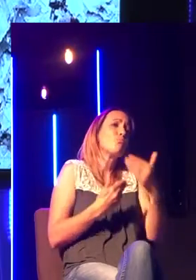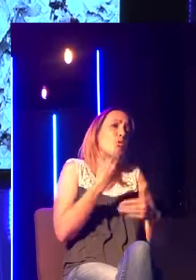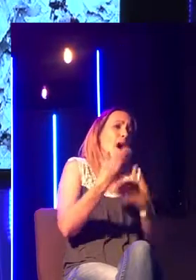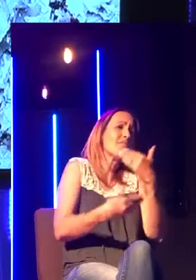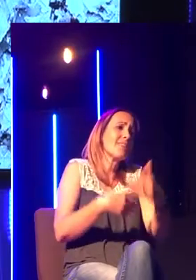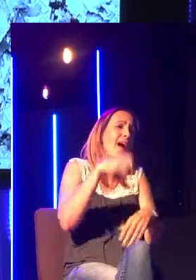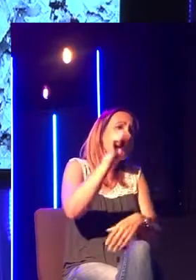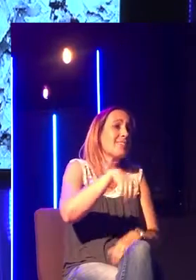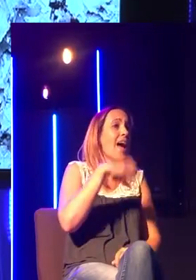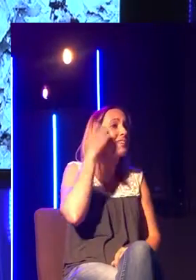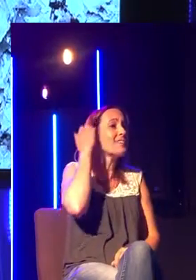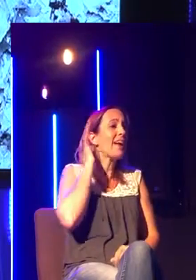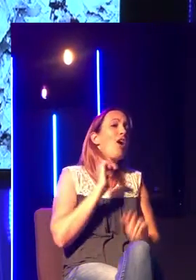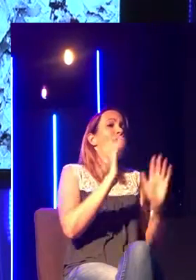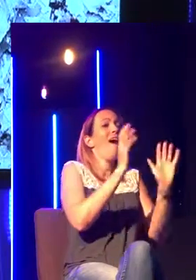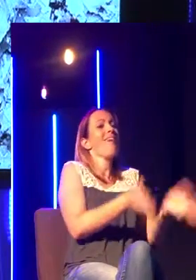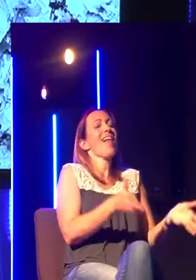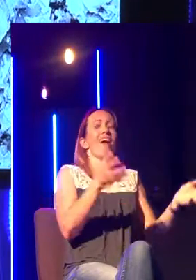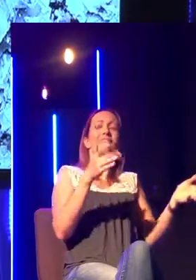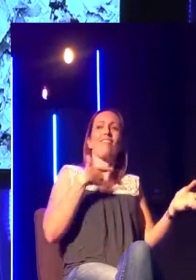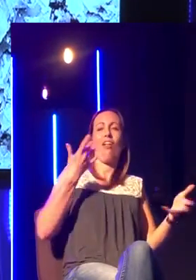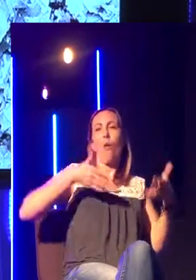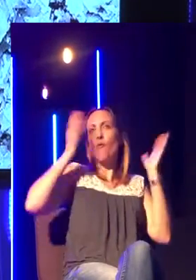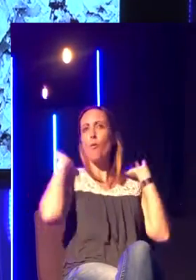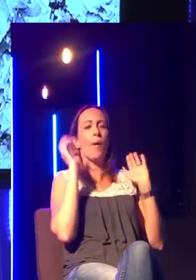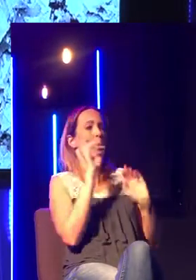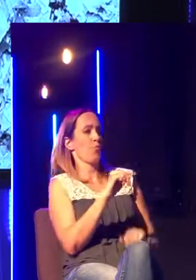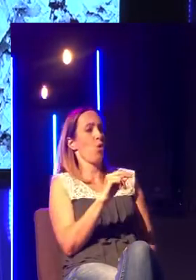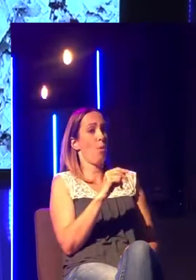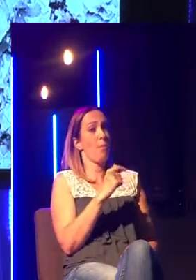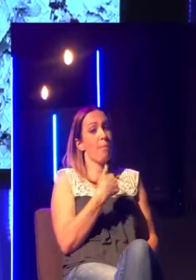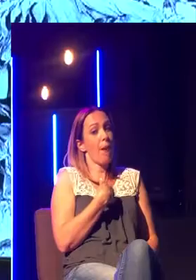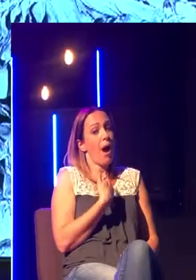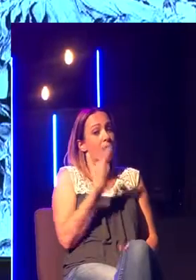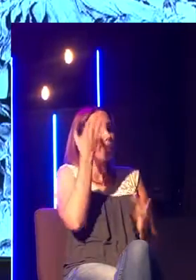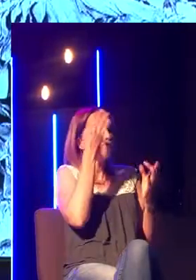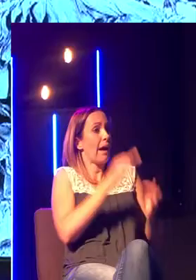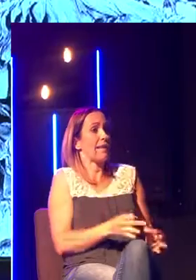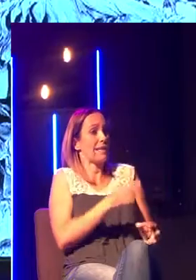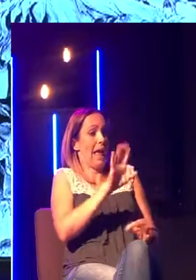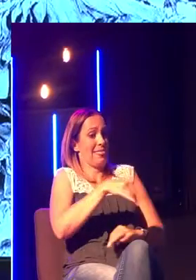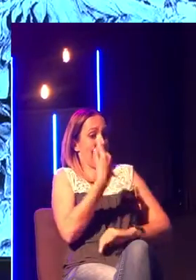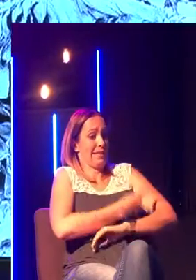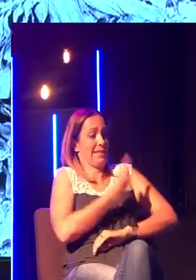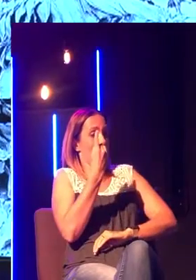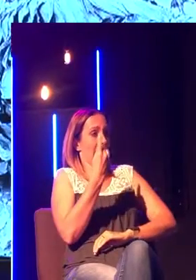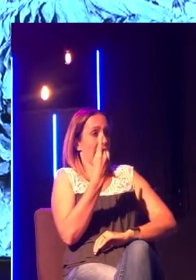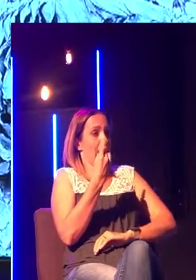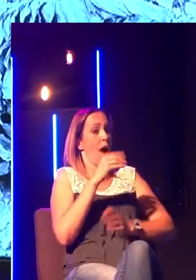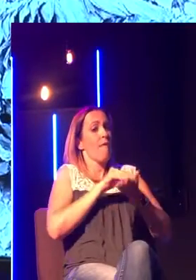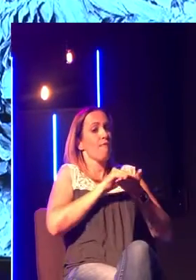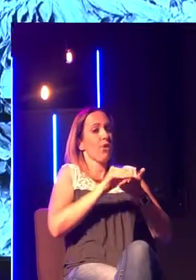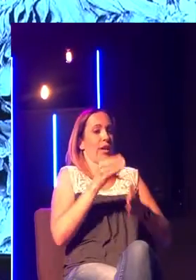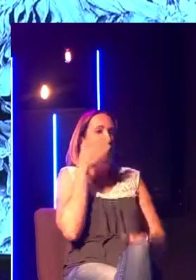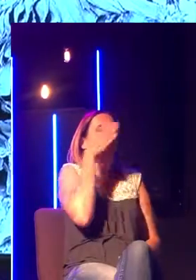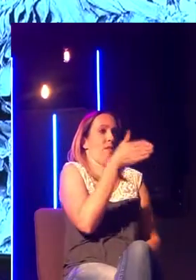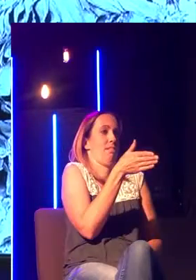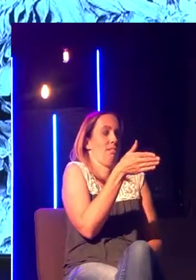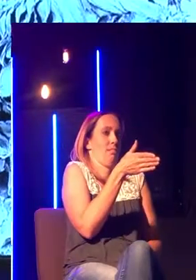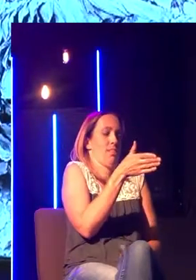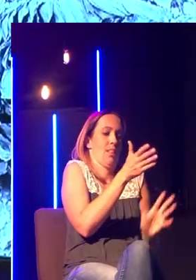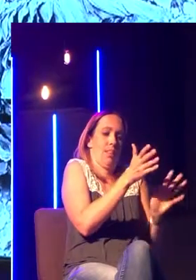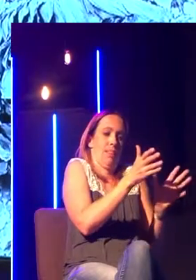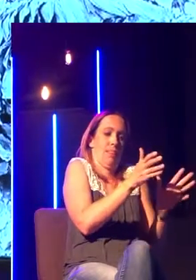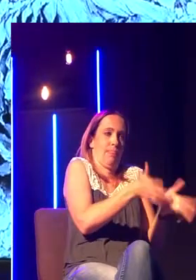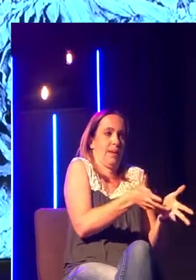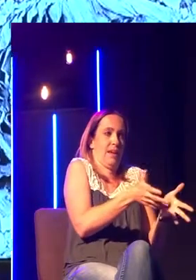that. It wasn't like I left the mountain feeling absolutely overwhelmed, but I made a decision that day. I'm going to forgive, and I'm leaving